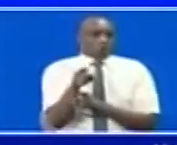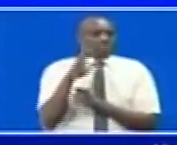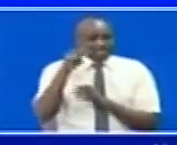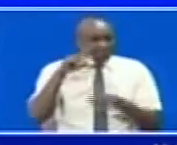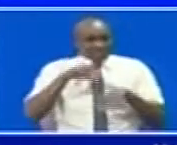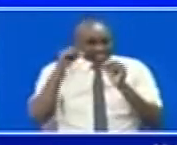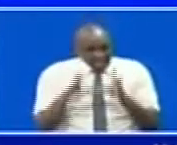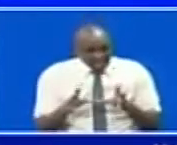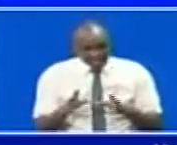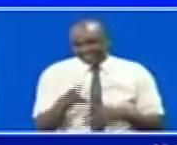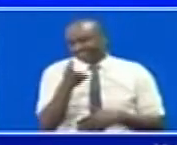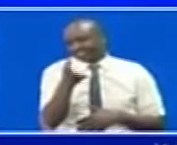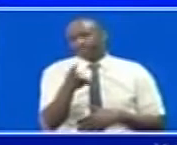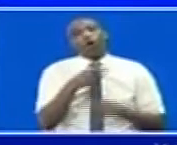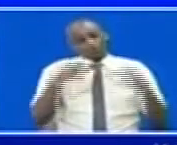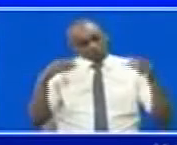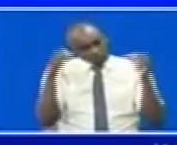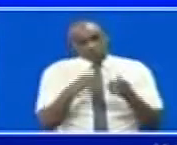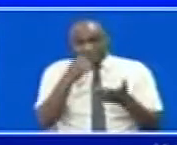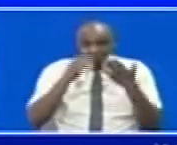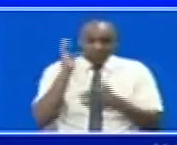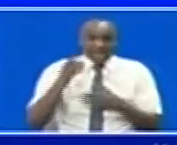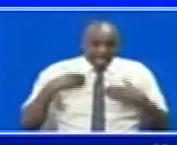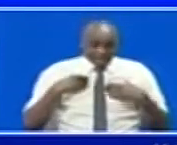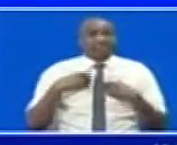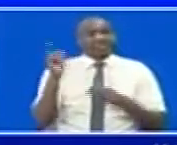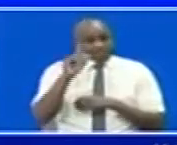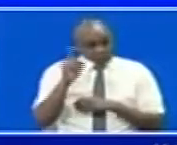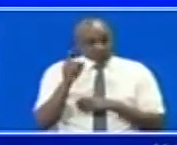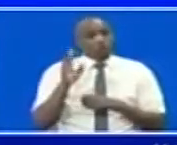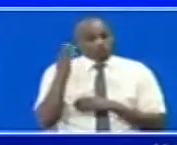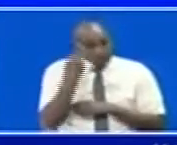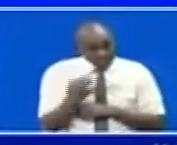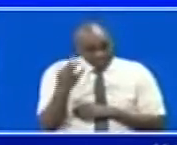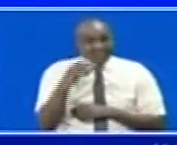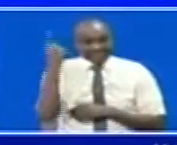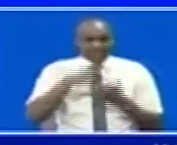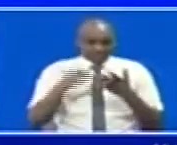Mwangi reports, the opposition is planning to hold a rally in Nairobi Wednesday next week.